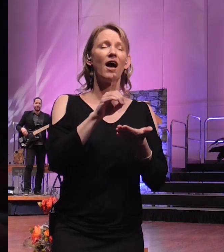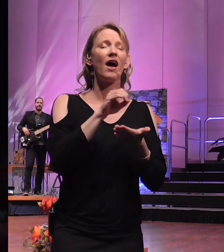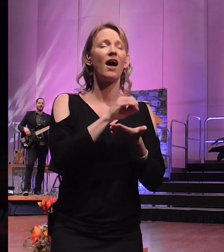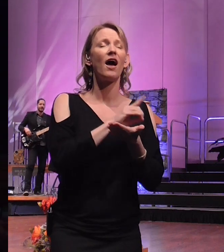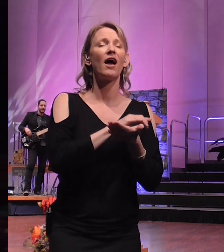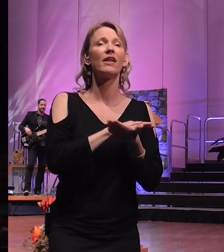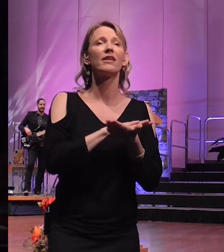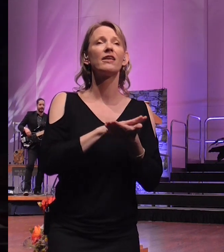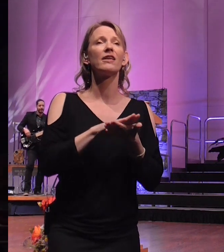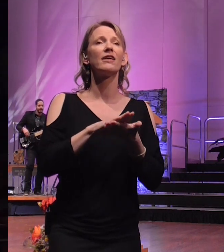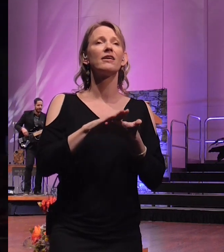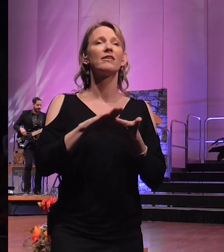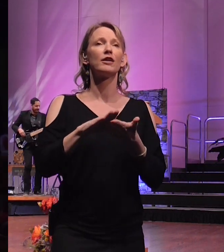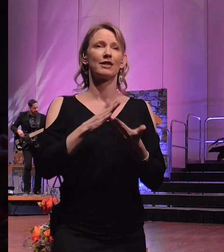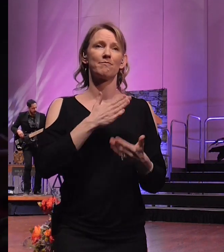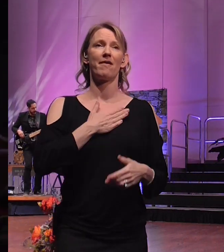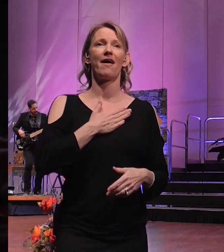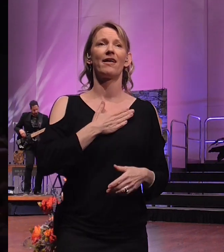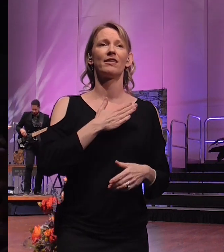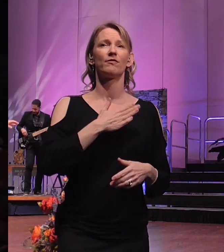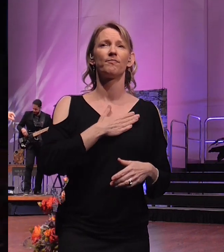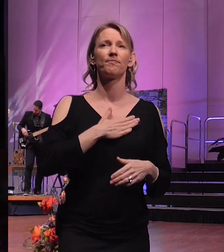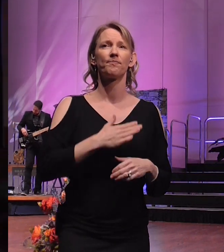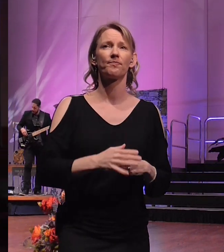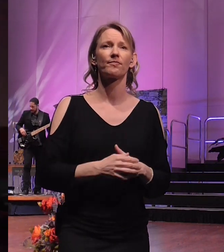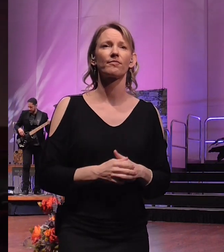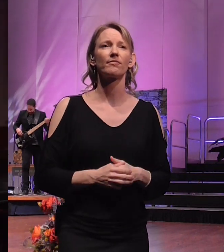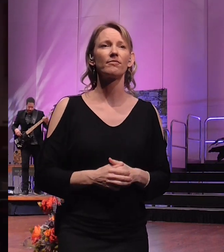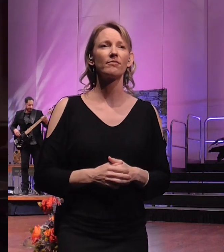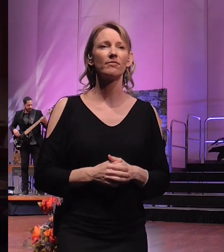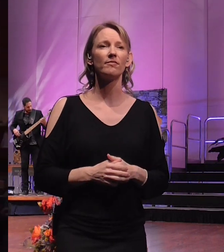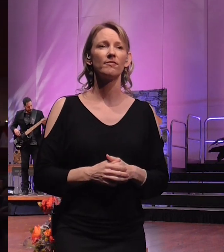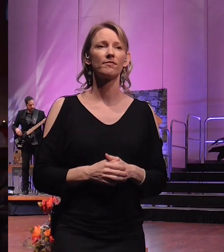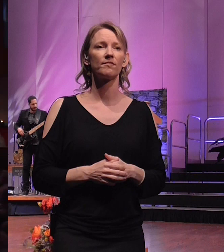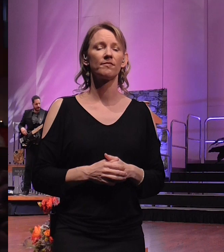divine, divine, and it's mine.